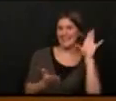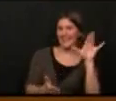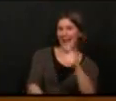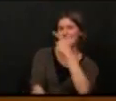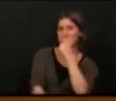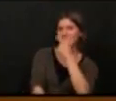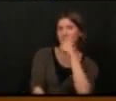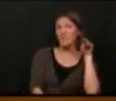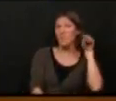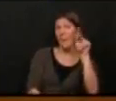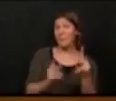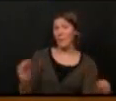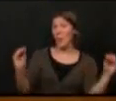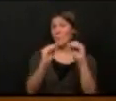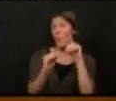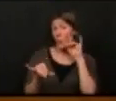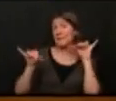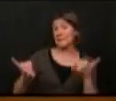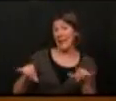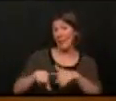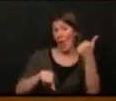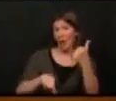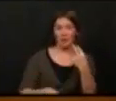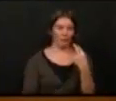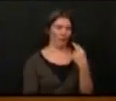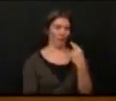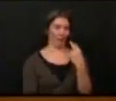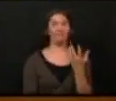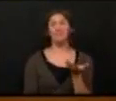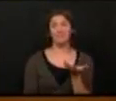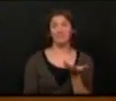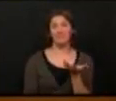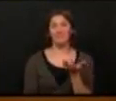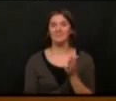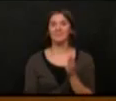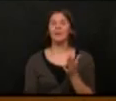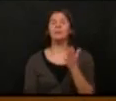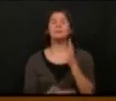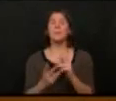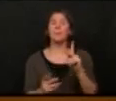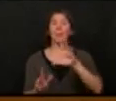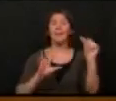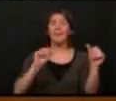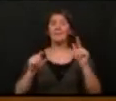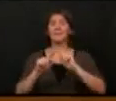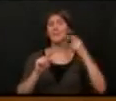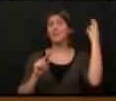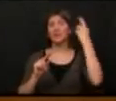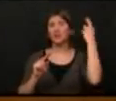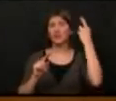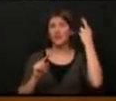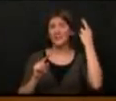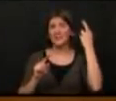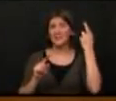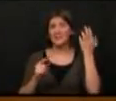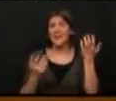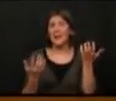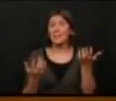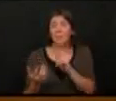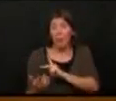I got a lot of good ideas. So I don't know if they're going to fly, but no, everyone leaves for different reasons, David. You know, personal